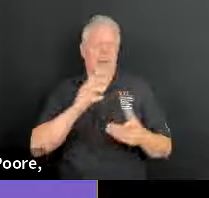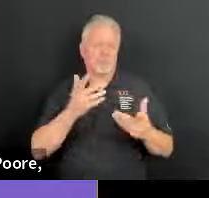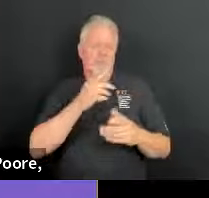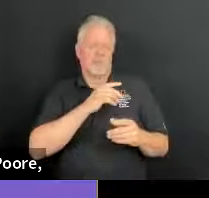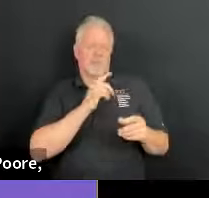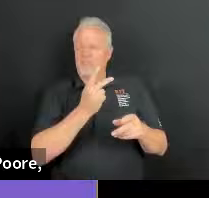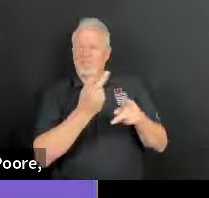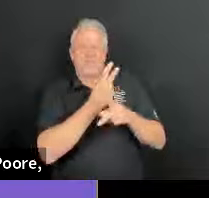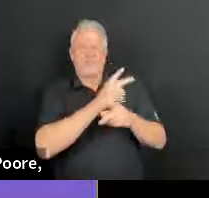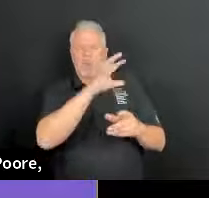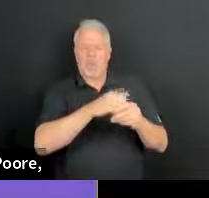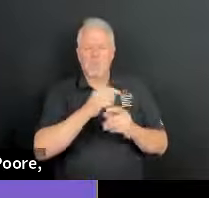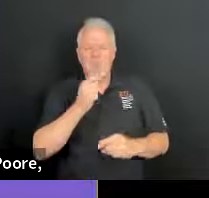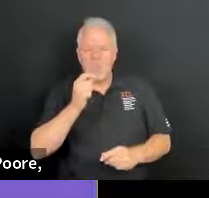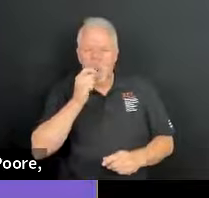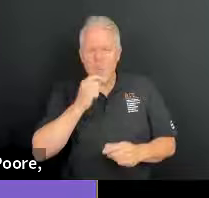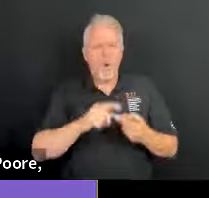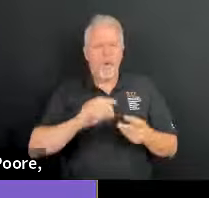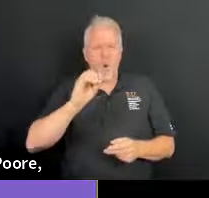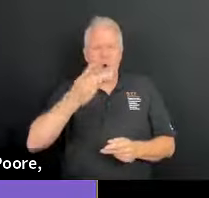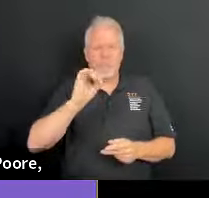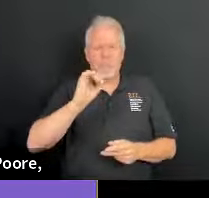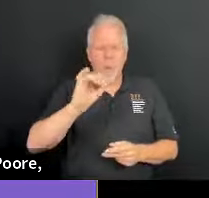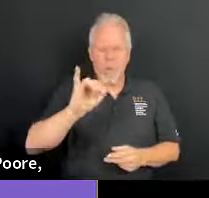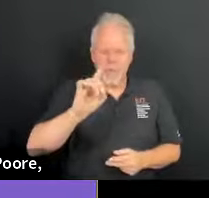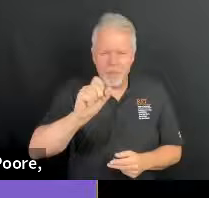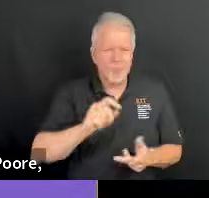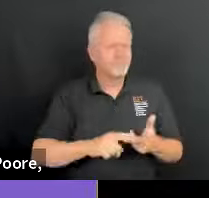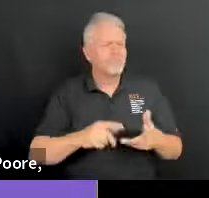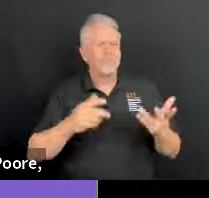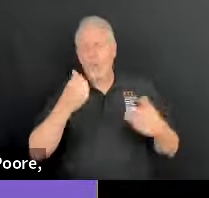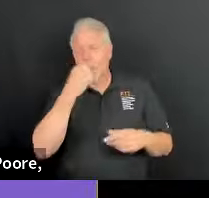When we're talking about illicit drugs, illegal drugs, opioids,